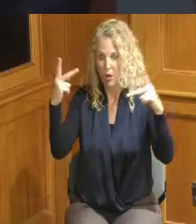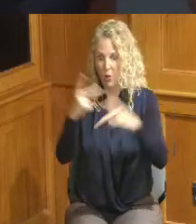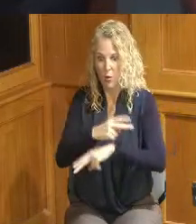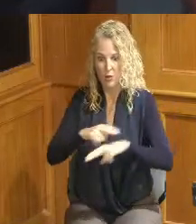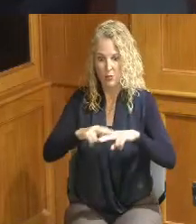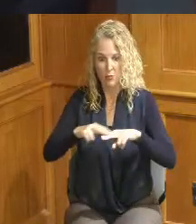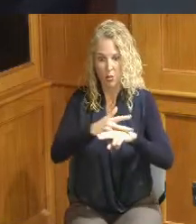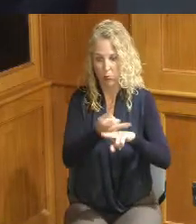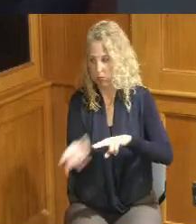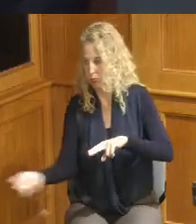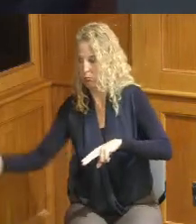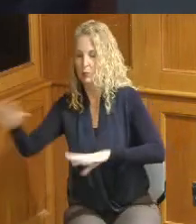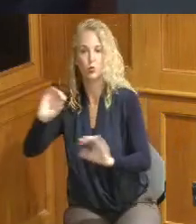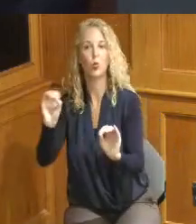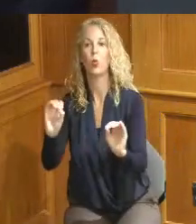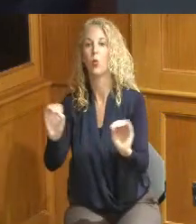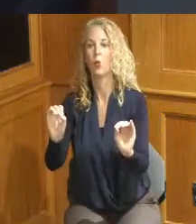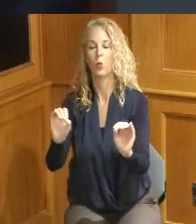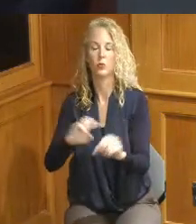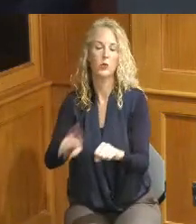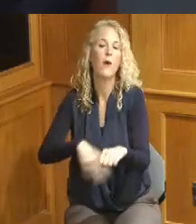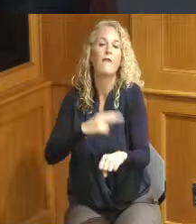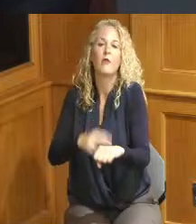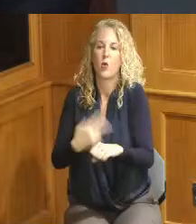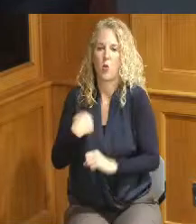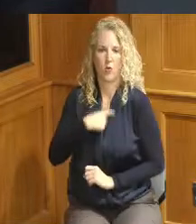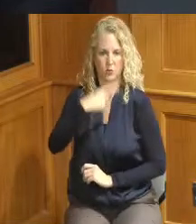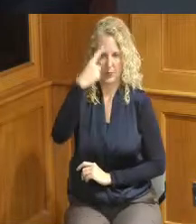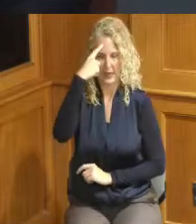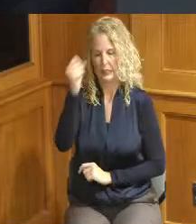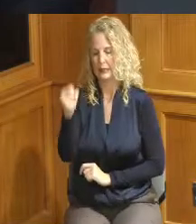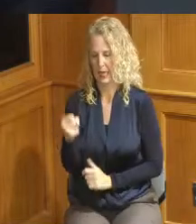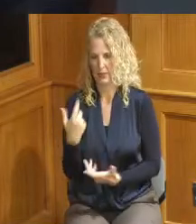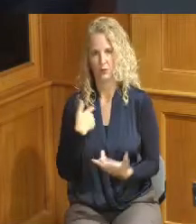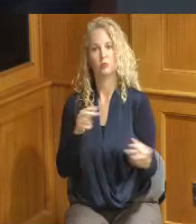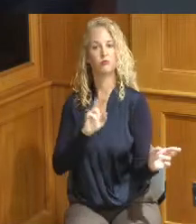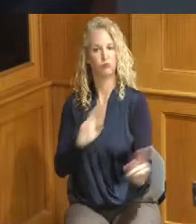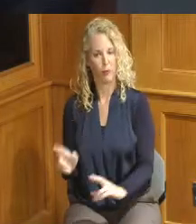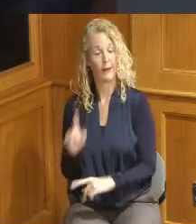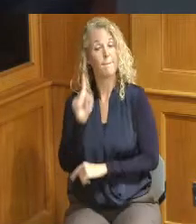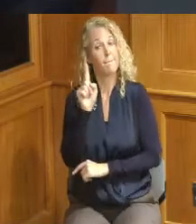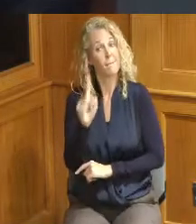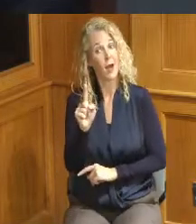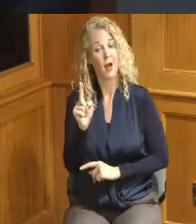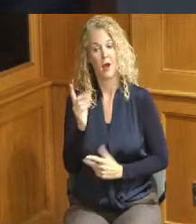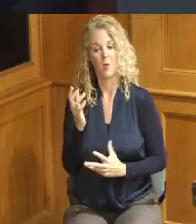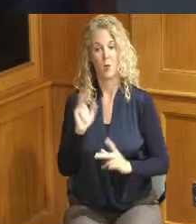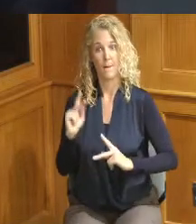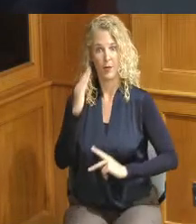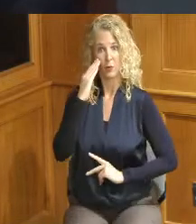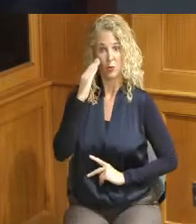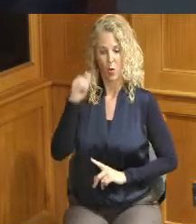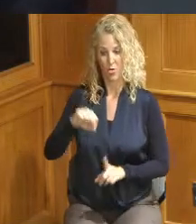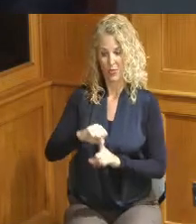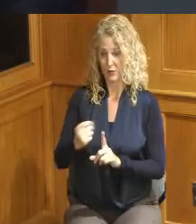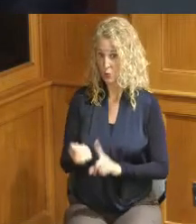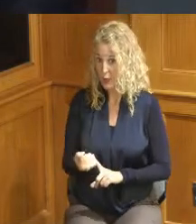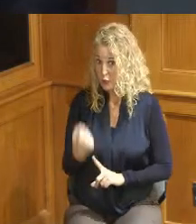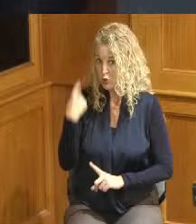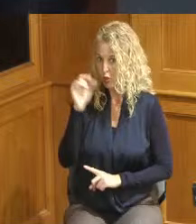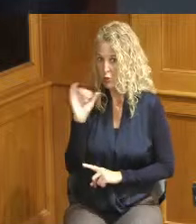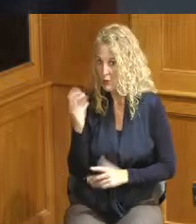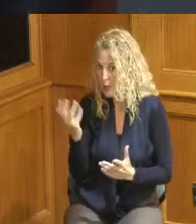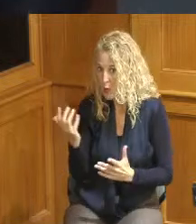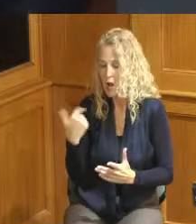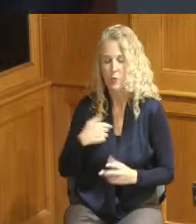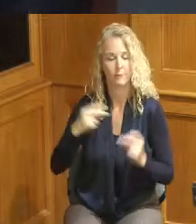catastrophic. So we think about that in case we need to ramp up our response. But we wanted to make sure people knew, here's the situation, here's what's going on, which is why we